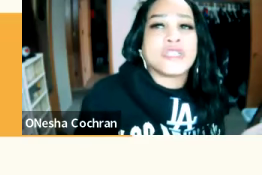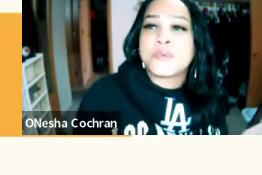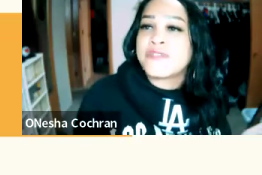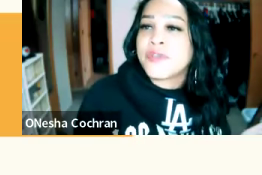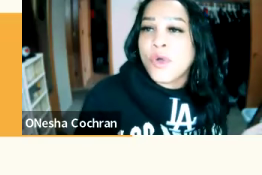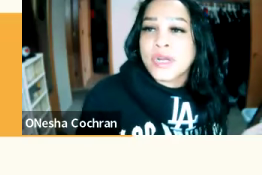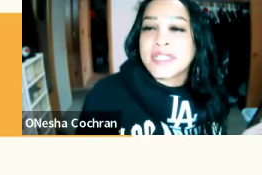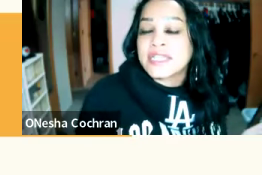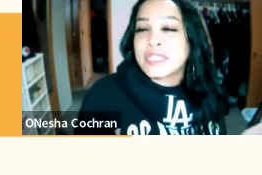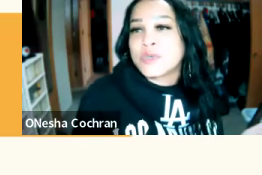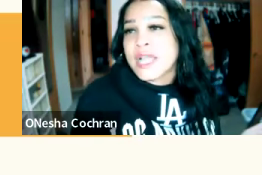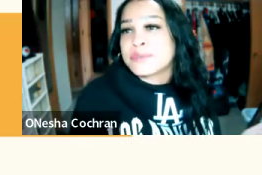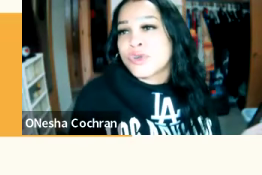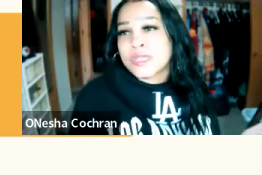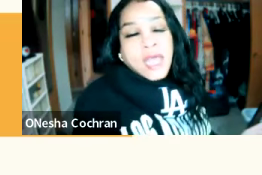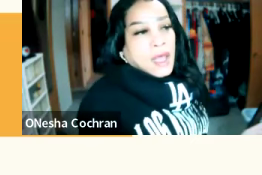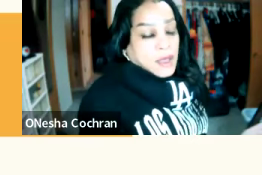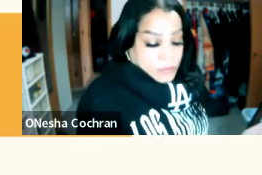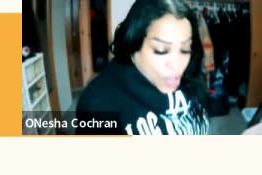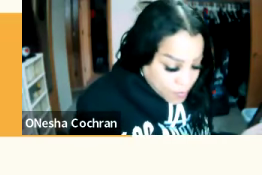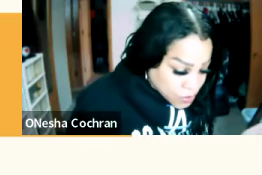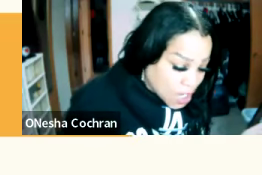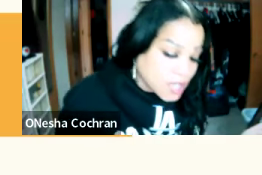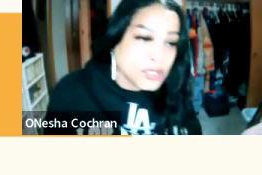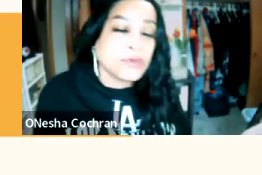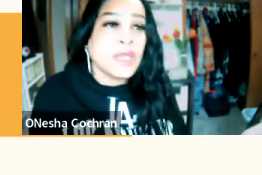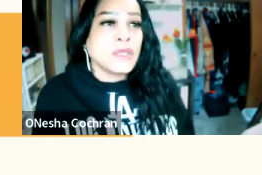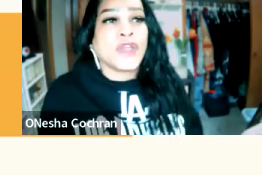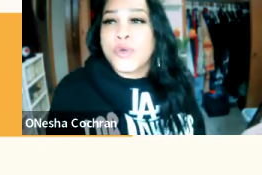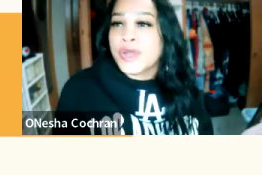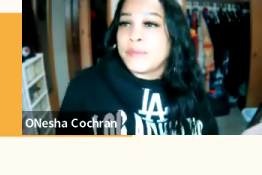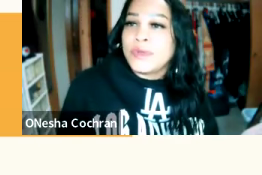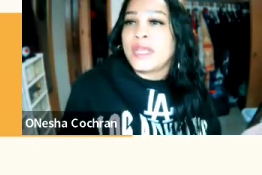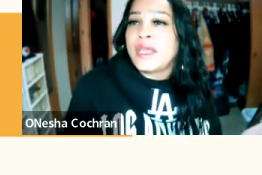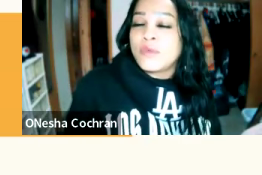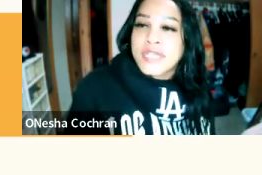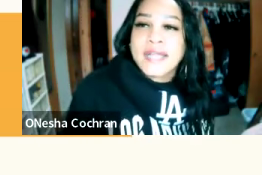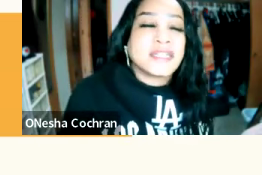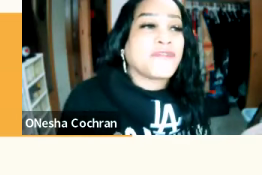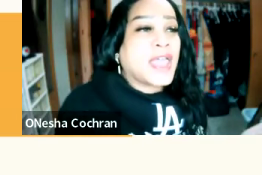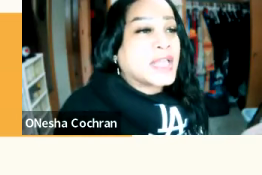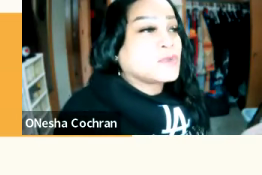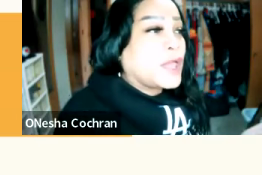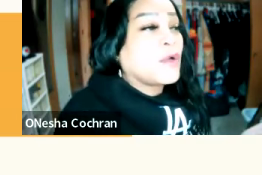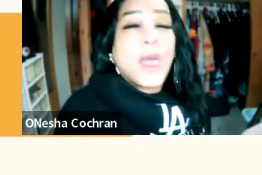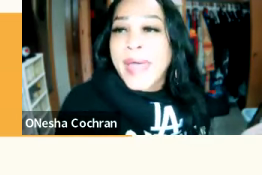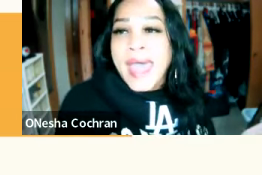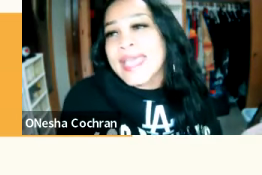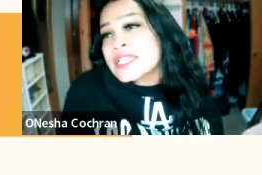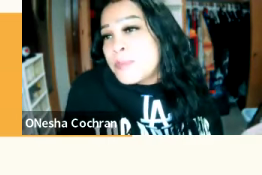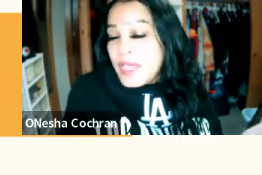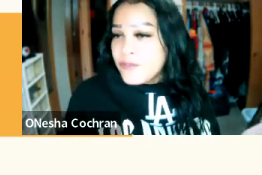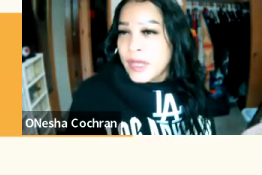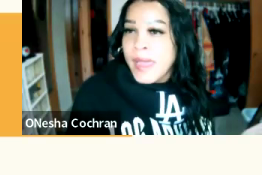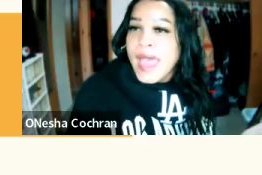other culturally specific organizations, which I'm sure Dharma will talk to the queer community, which I identify as well, but